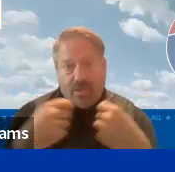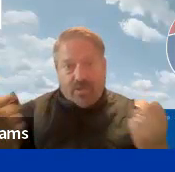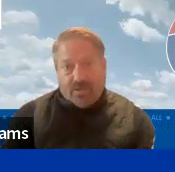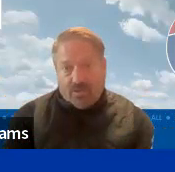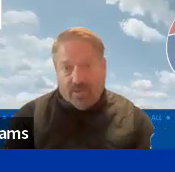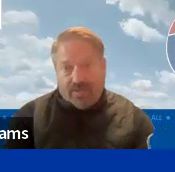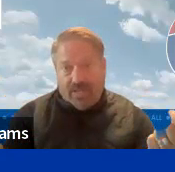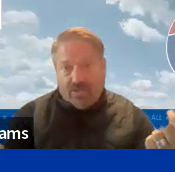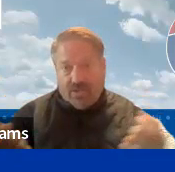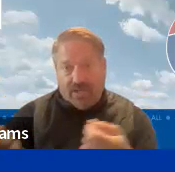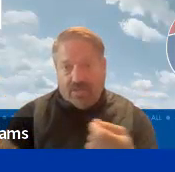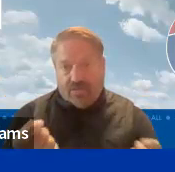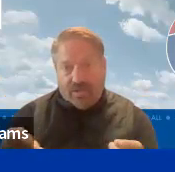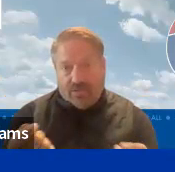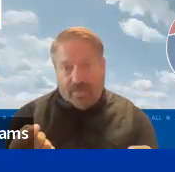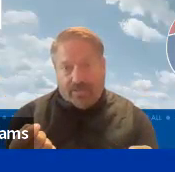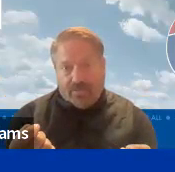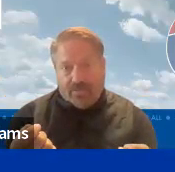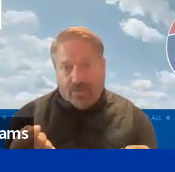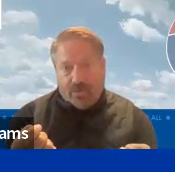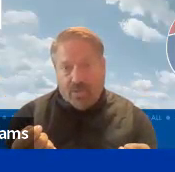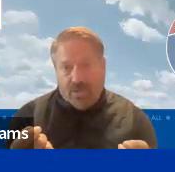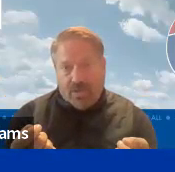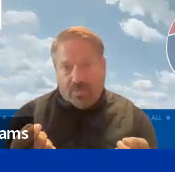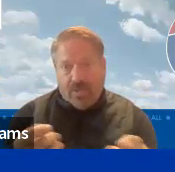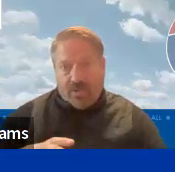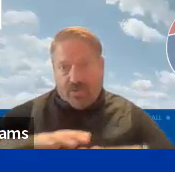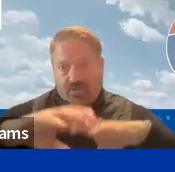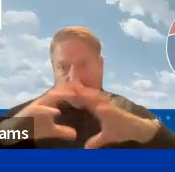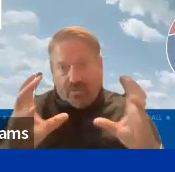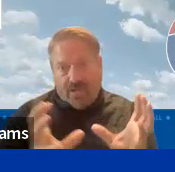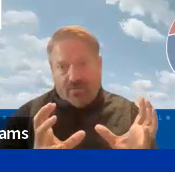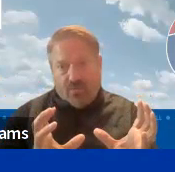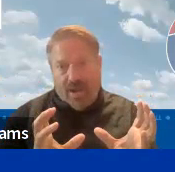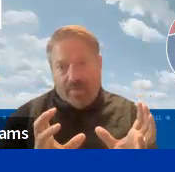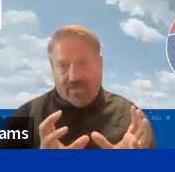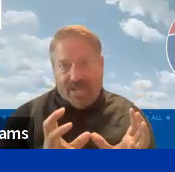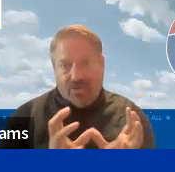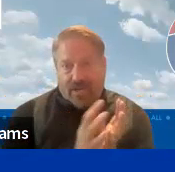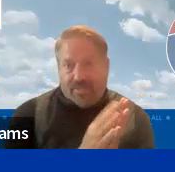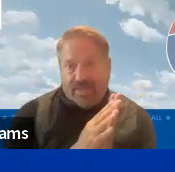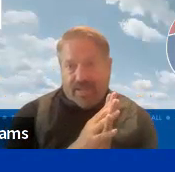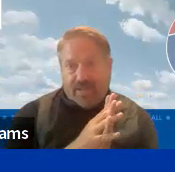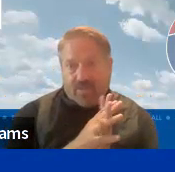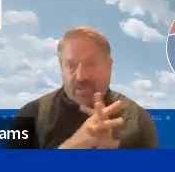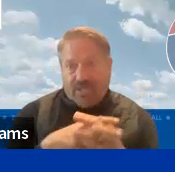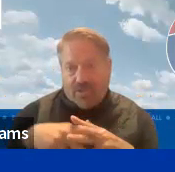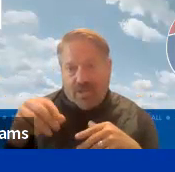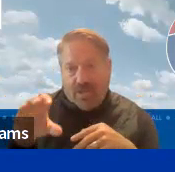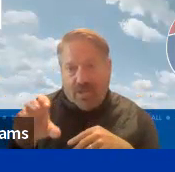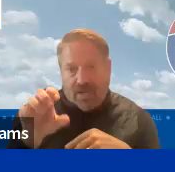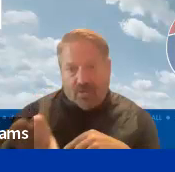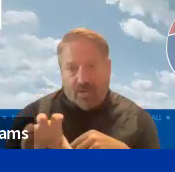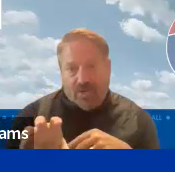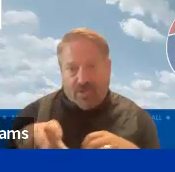do digital navigation in this health space. So just kind of wrapping it together. And I think that it was such